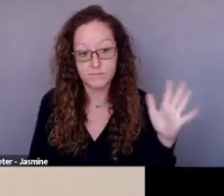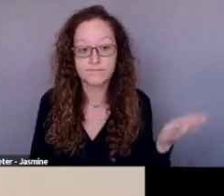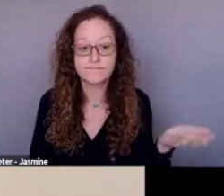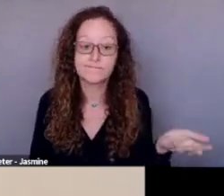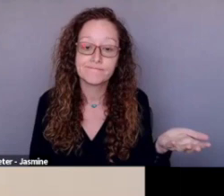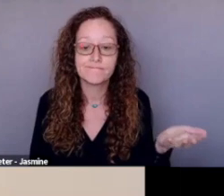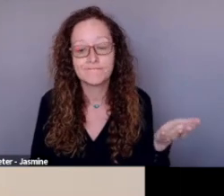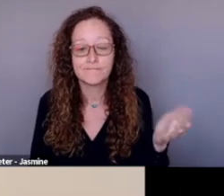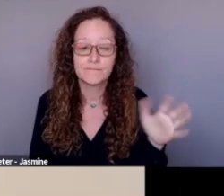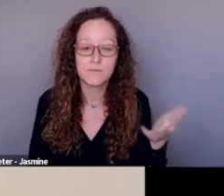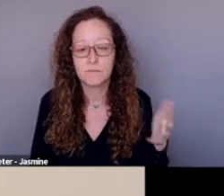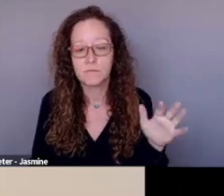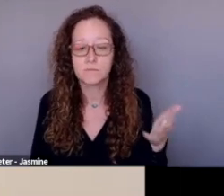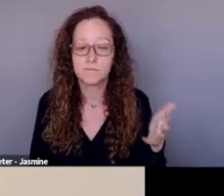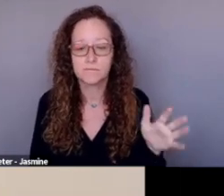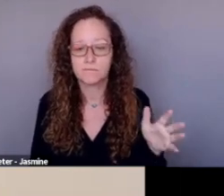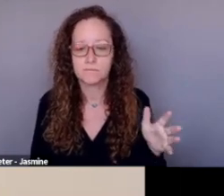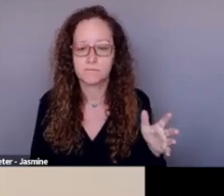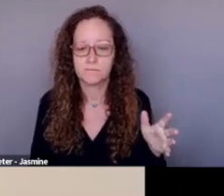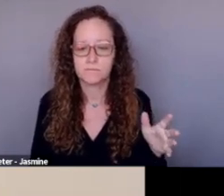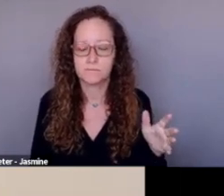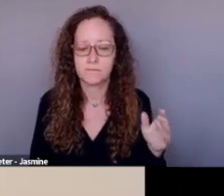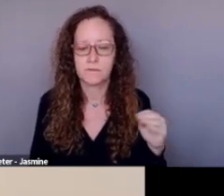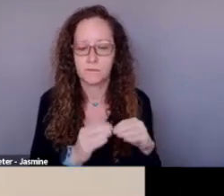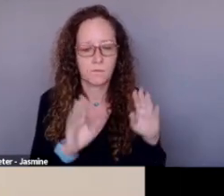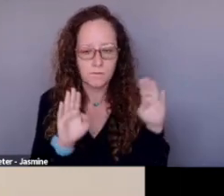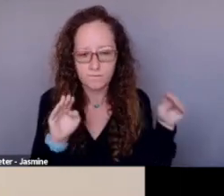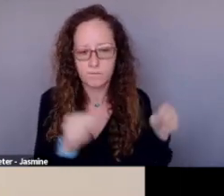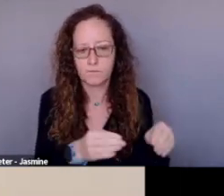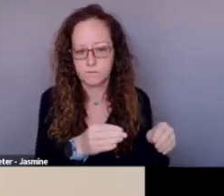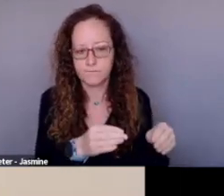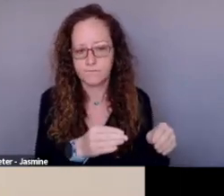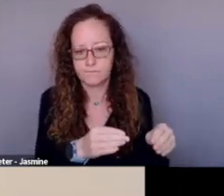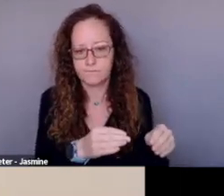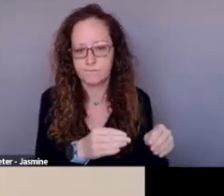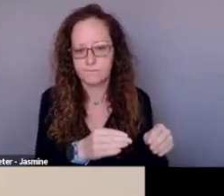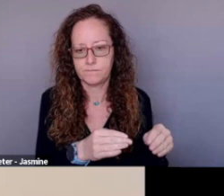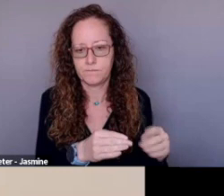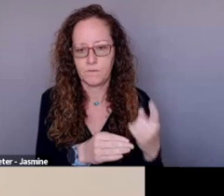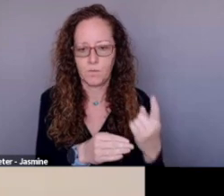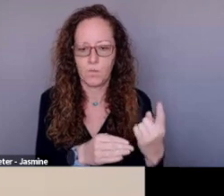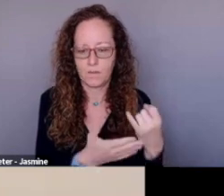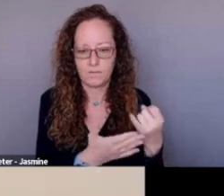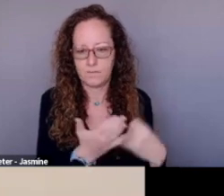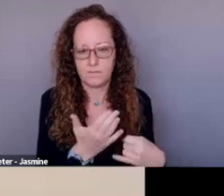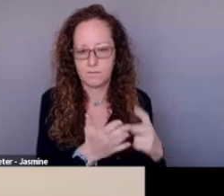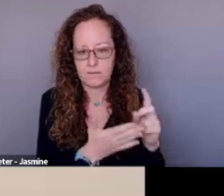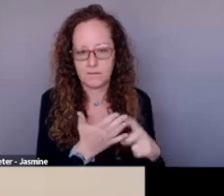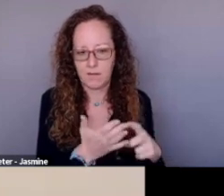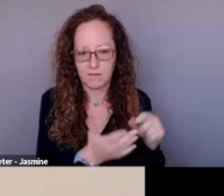would likely very much focus on just that one design